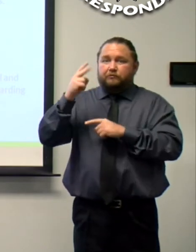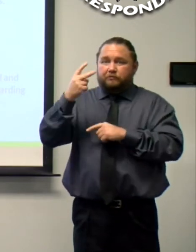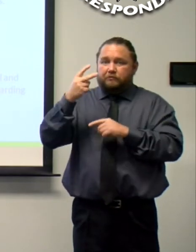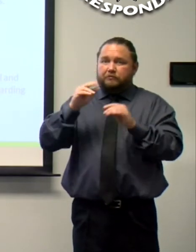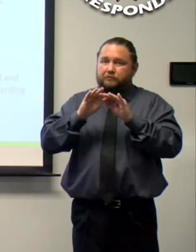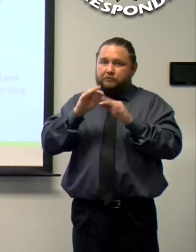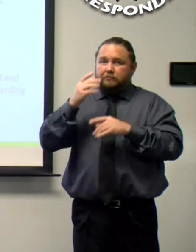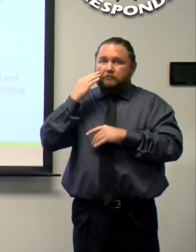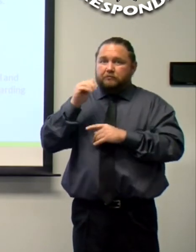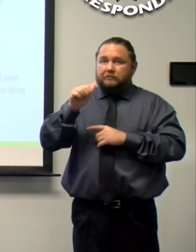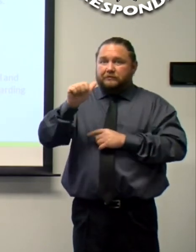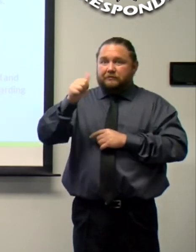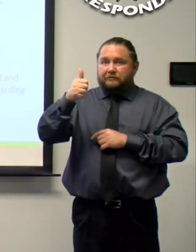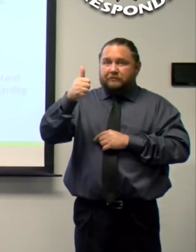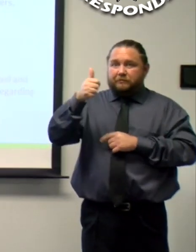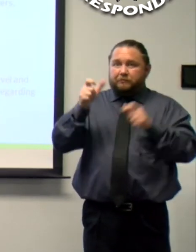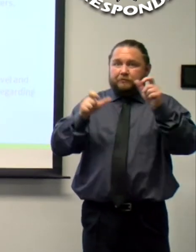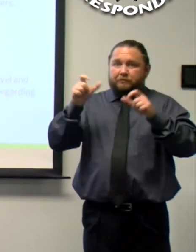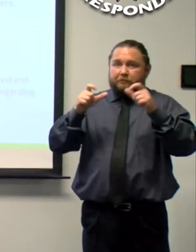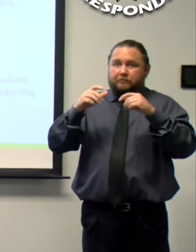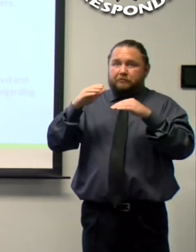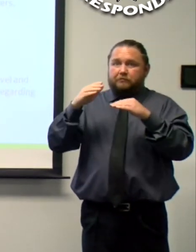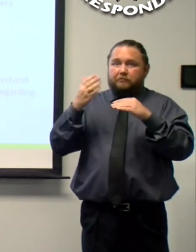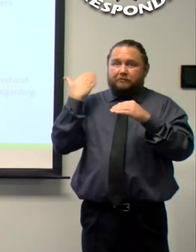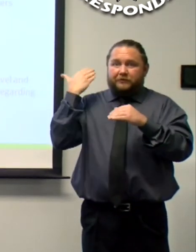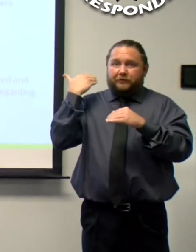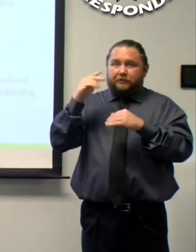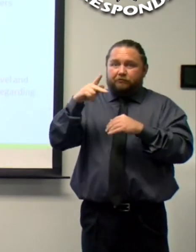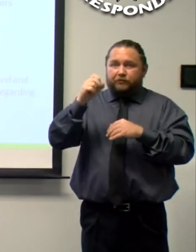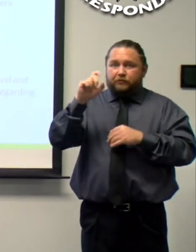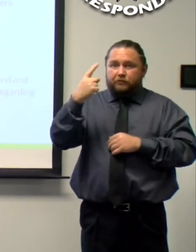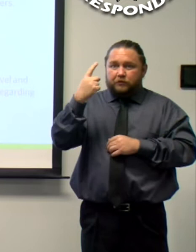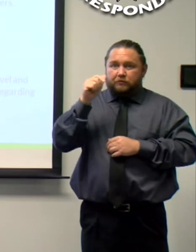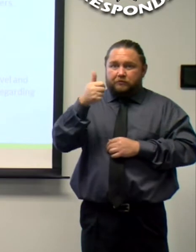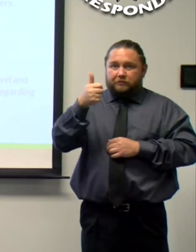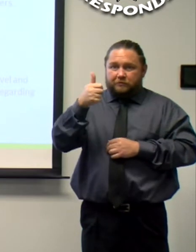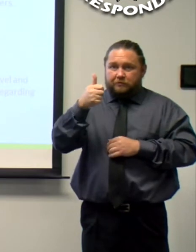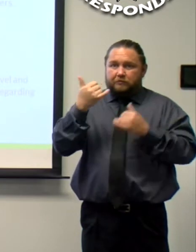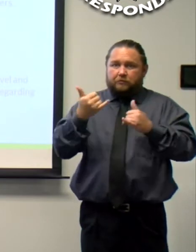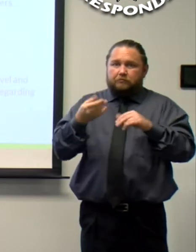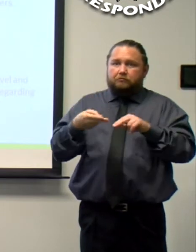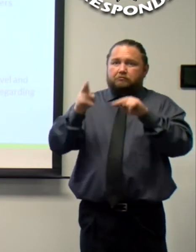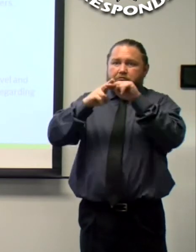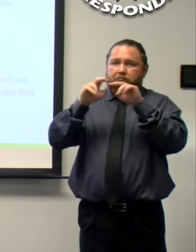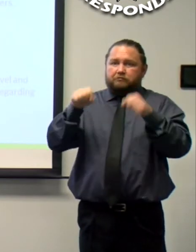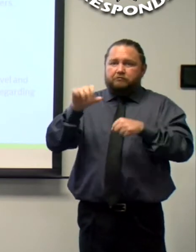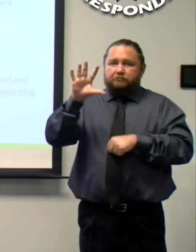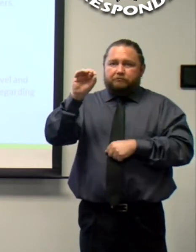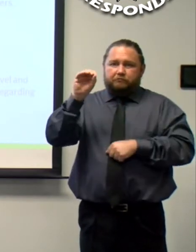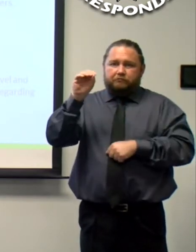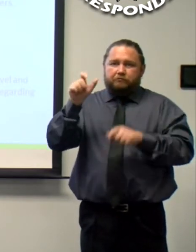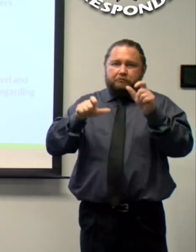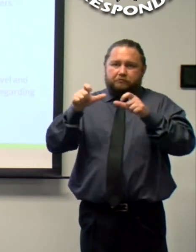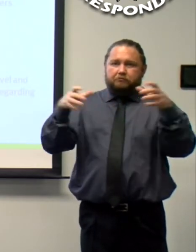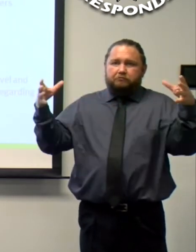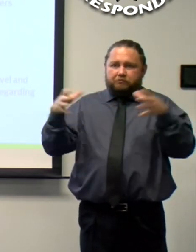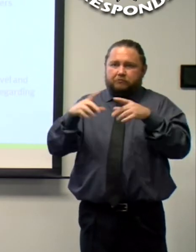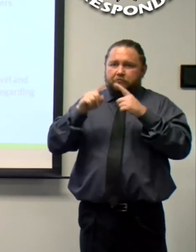appropriate distancing is maintained. And certainly all precautionary measures should